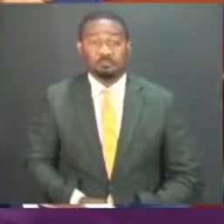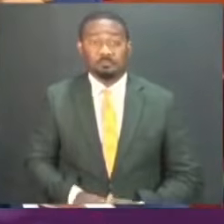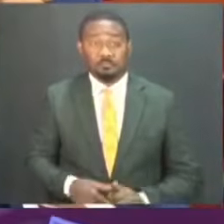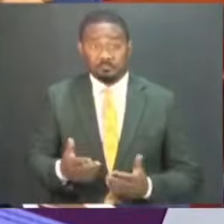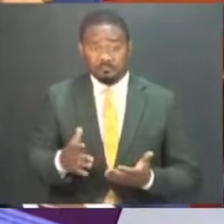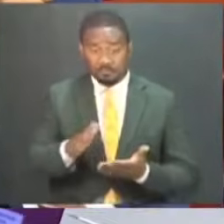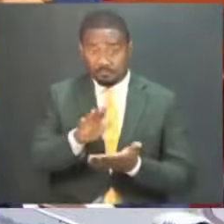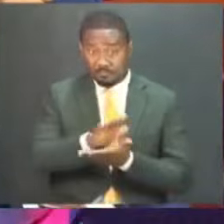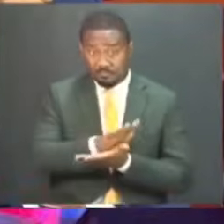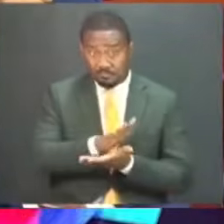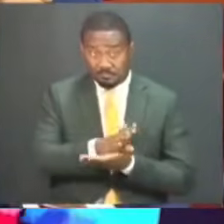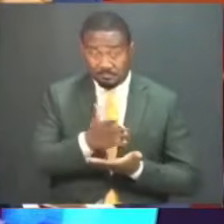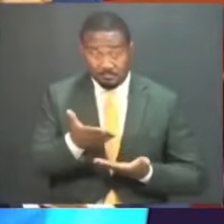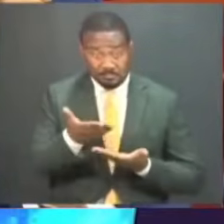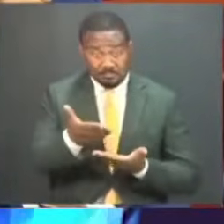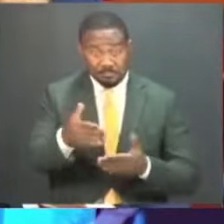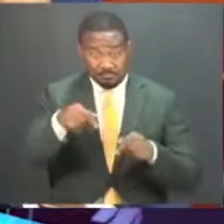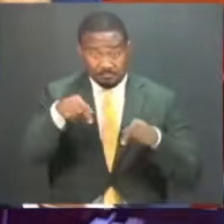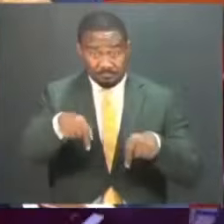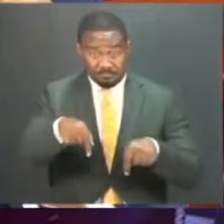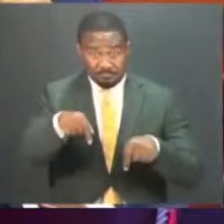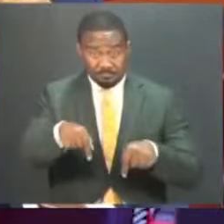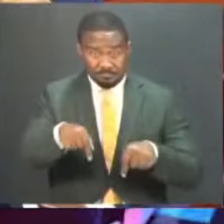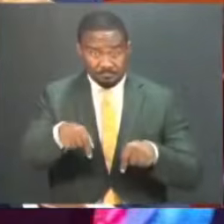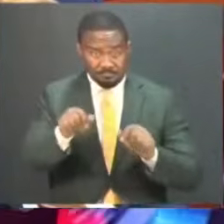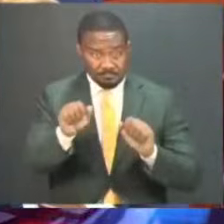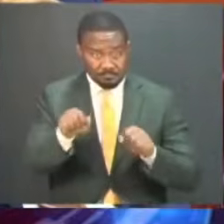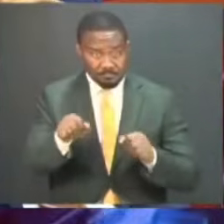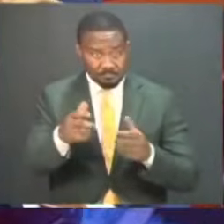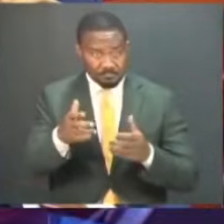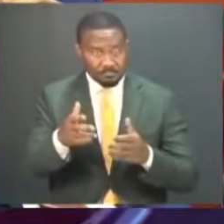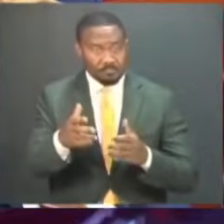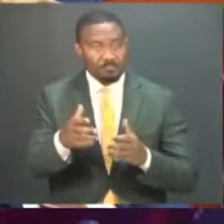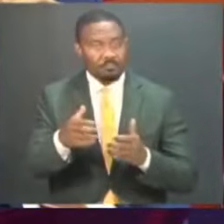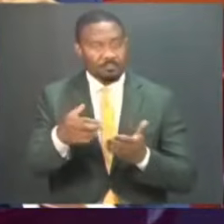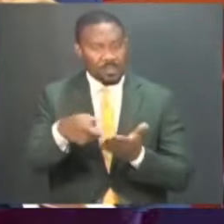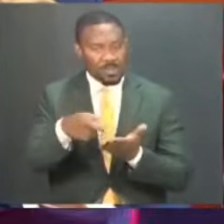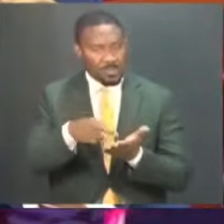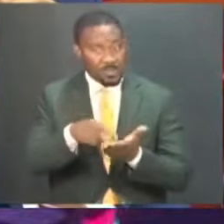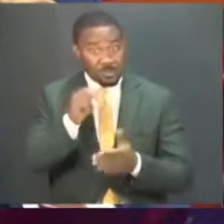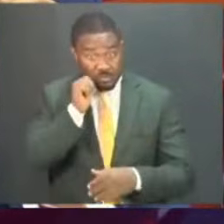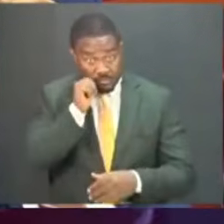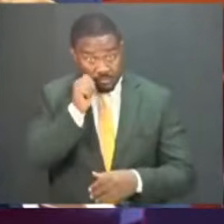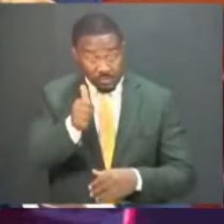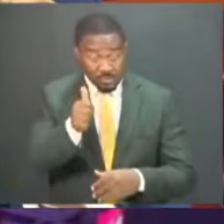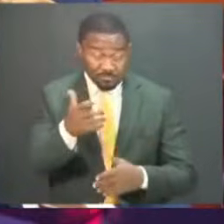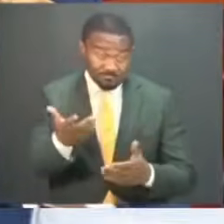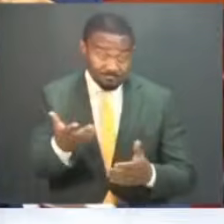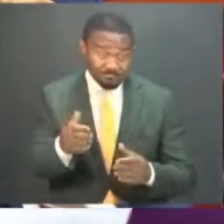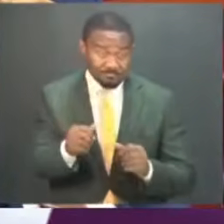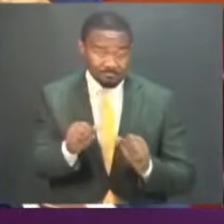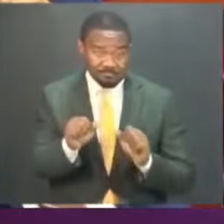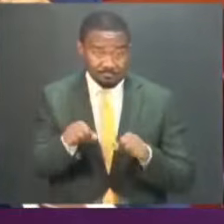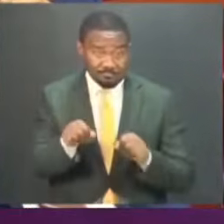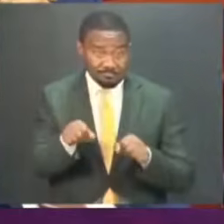be laid today so that we take the report tomorrow. So, Mr. Speaker, to the extent